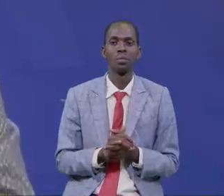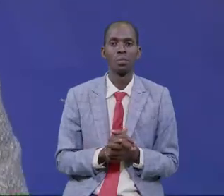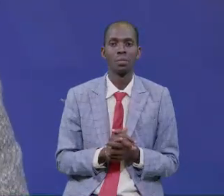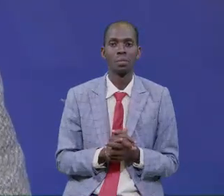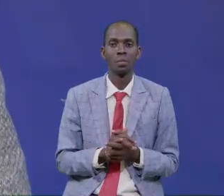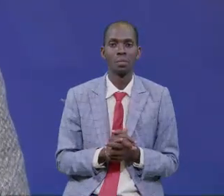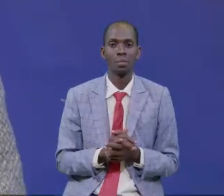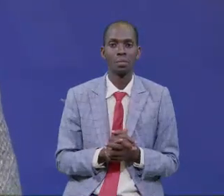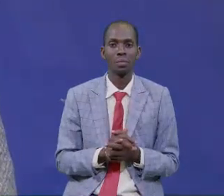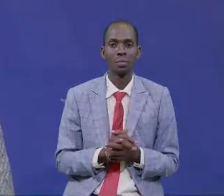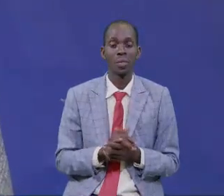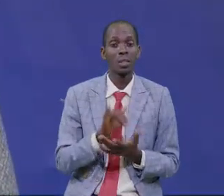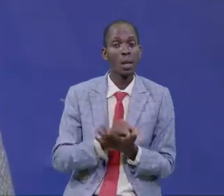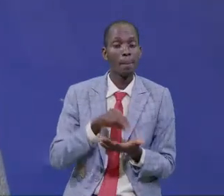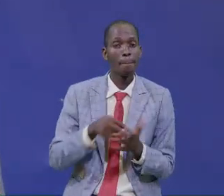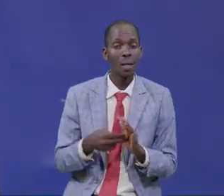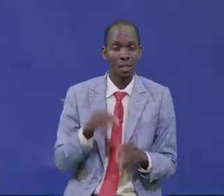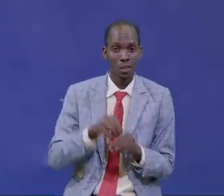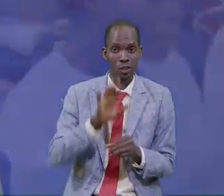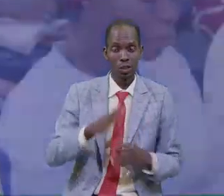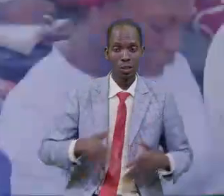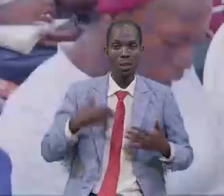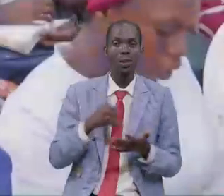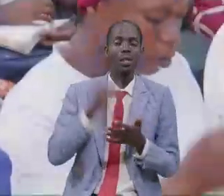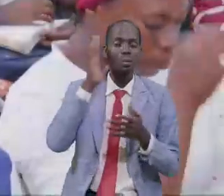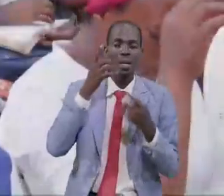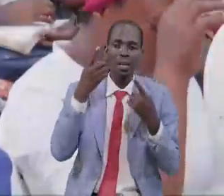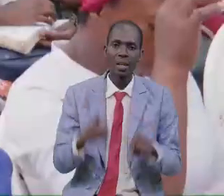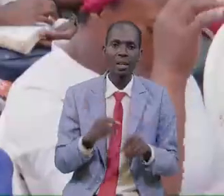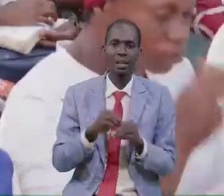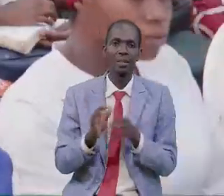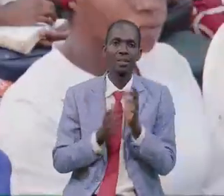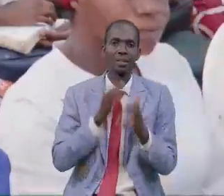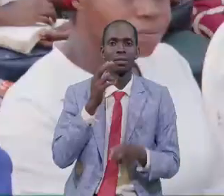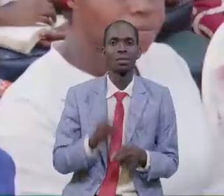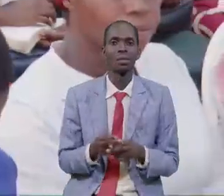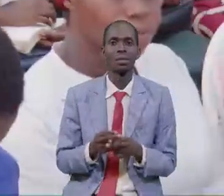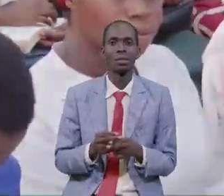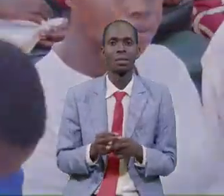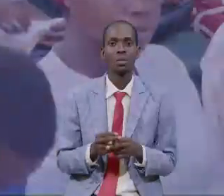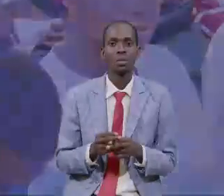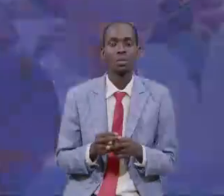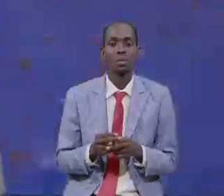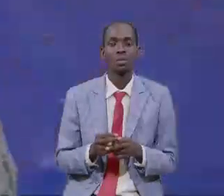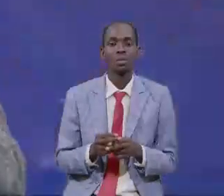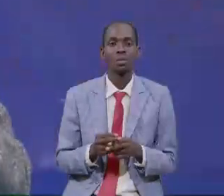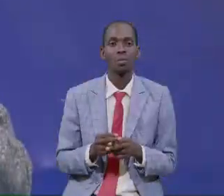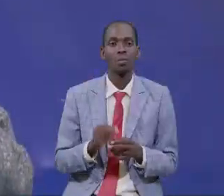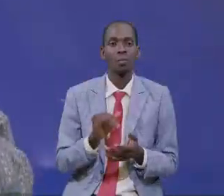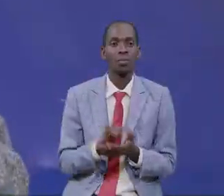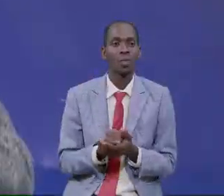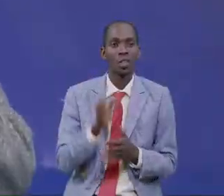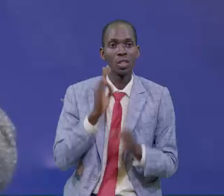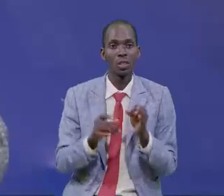That means in your life it will happen. If ye hearken to these judgments